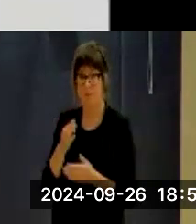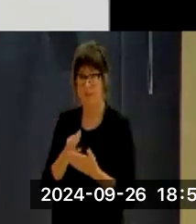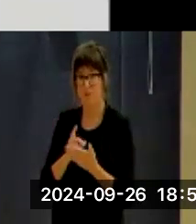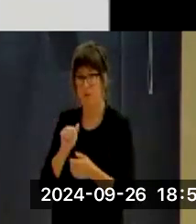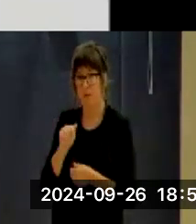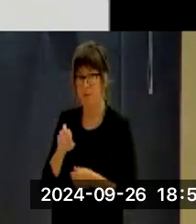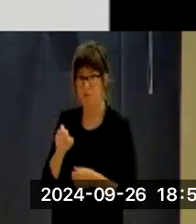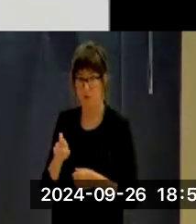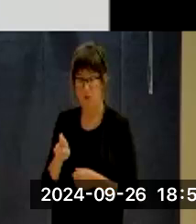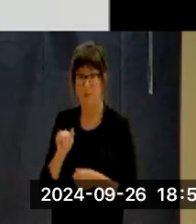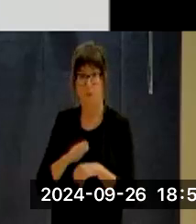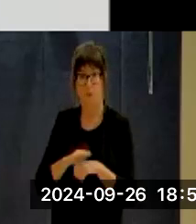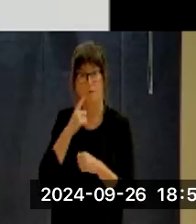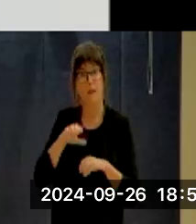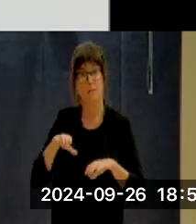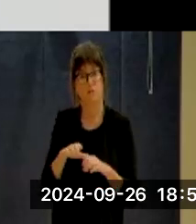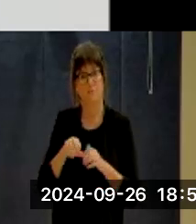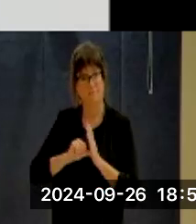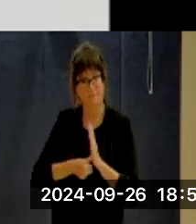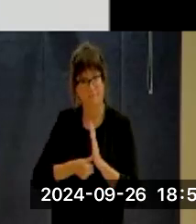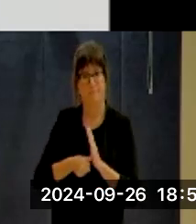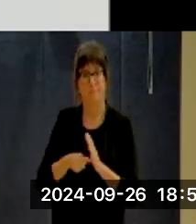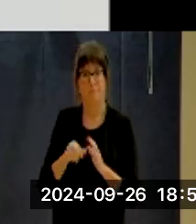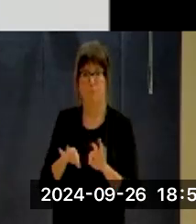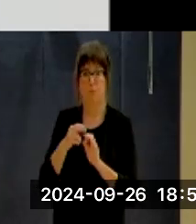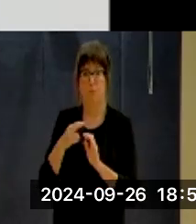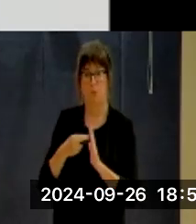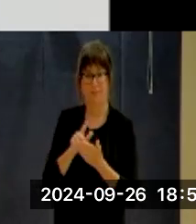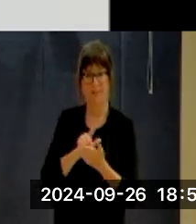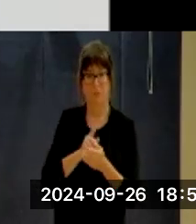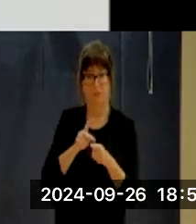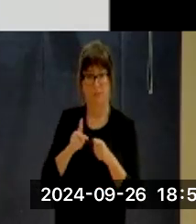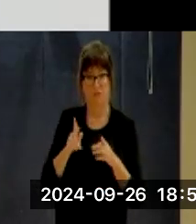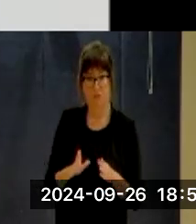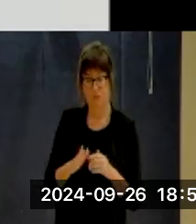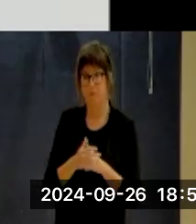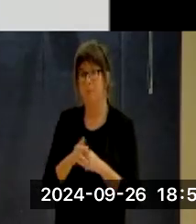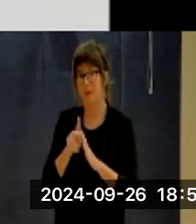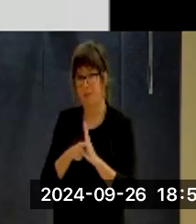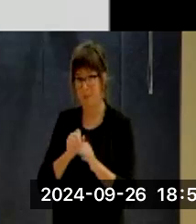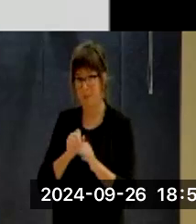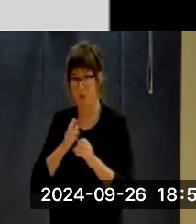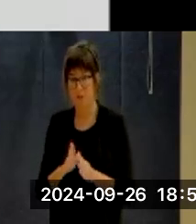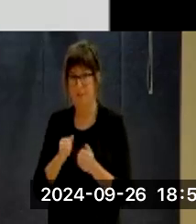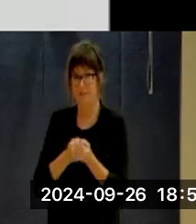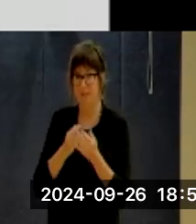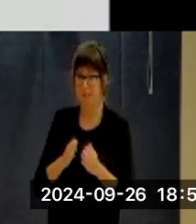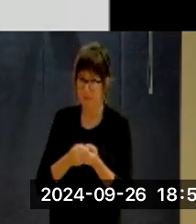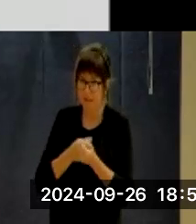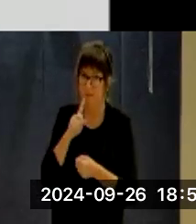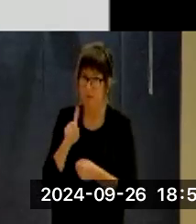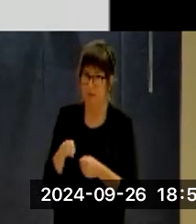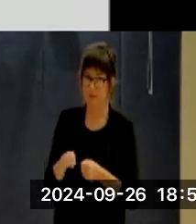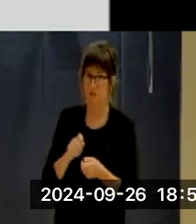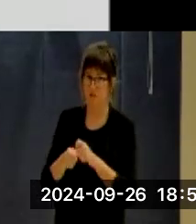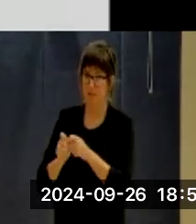for action underscores the crucial role of legal professionals, policymakers, and advocates in advocating for these necessary changes.